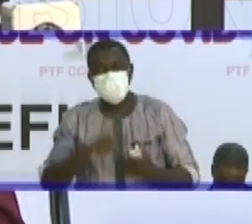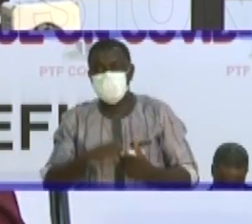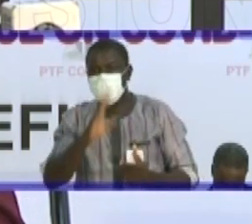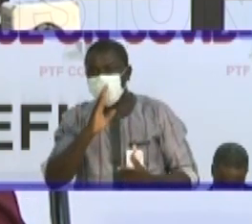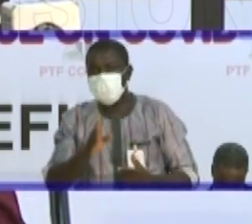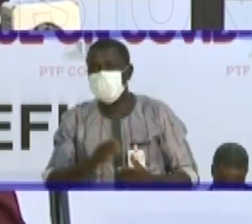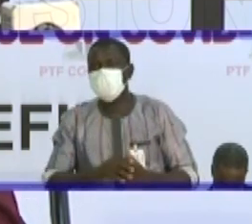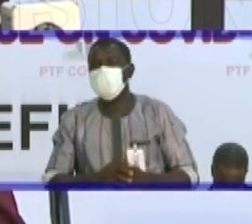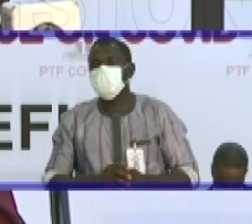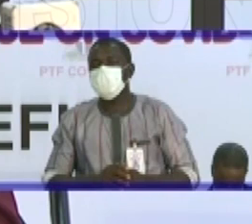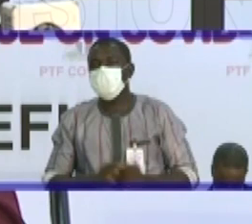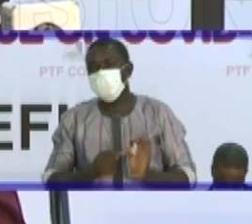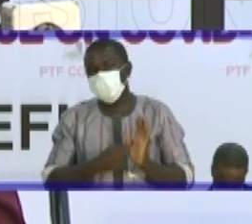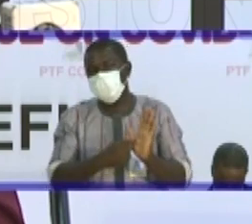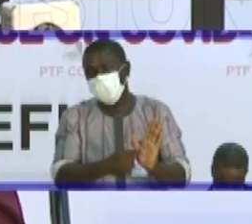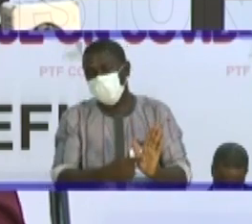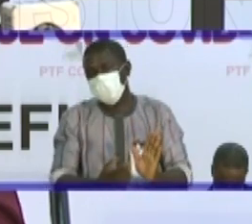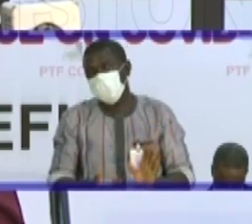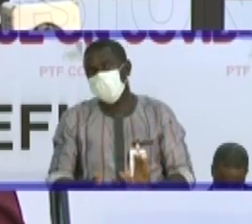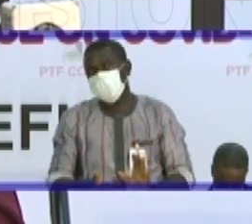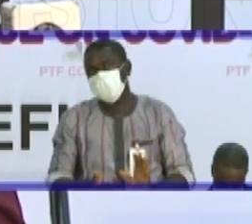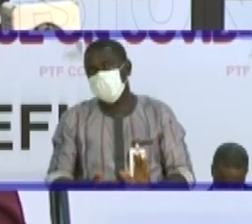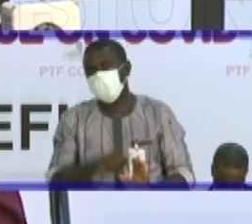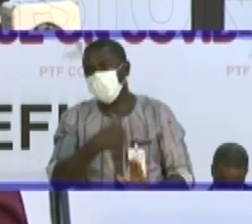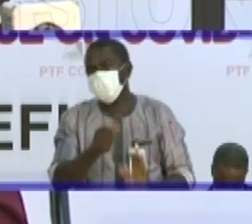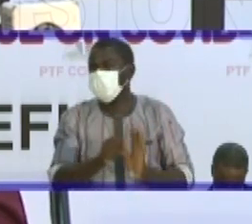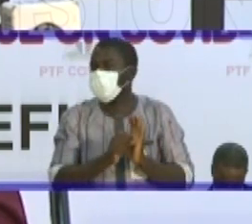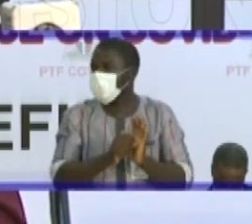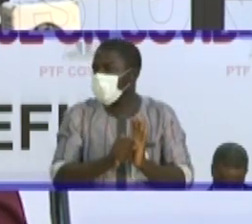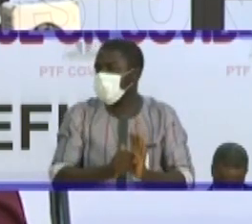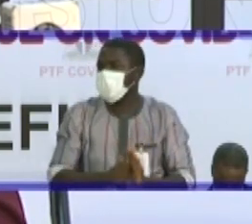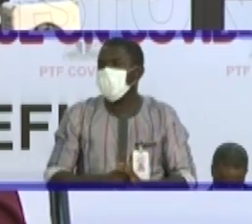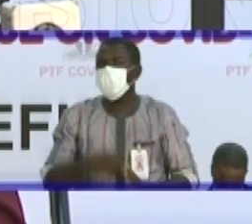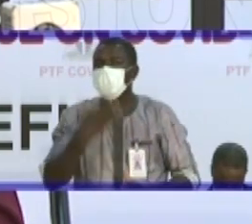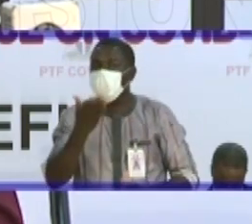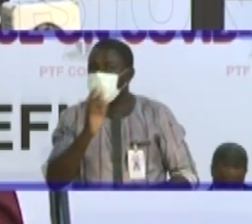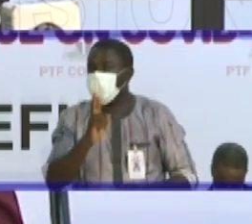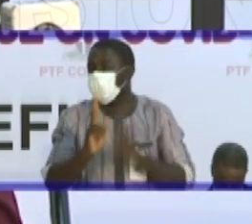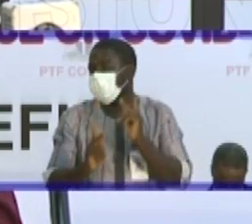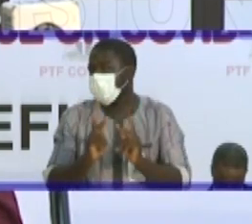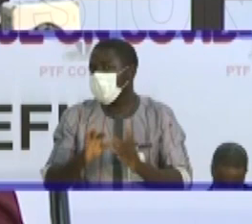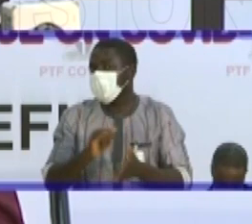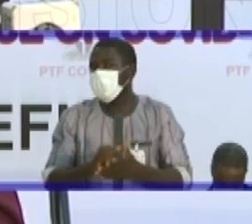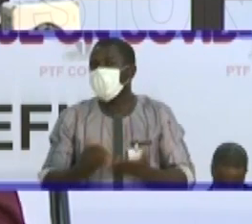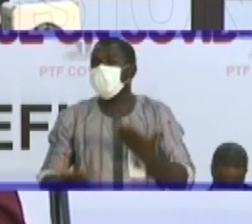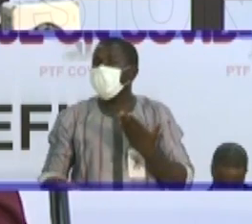immune, but probably not showing symptoms, there are people who might have